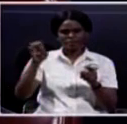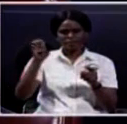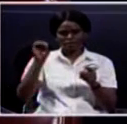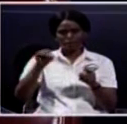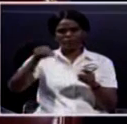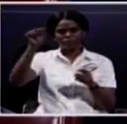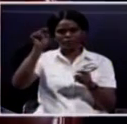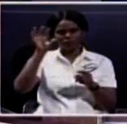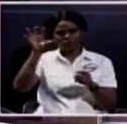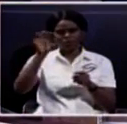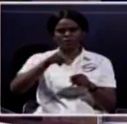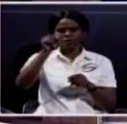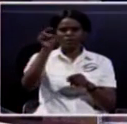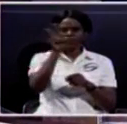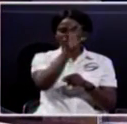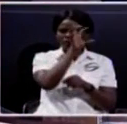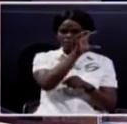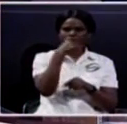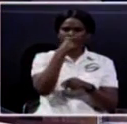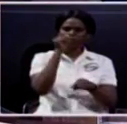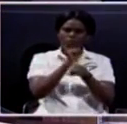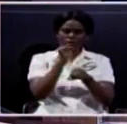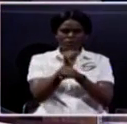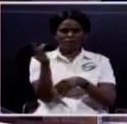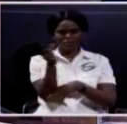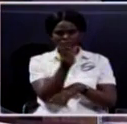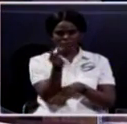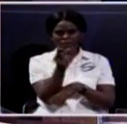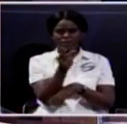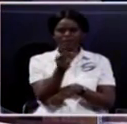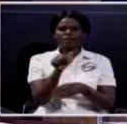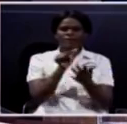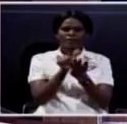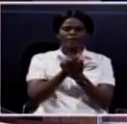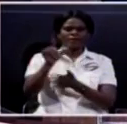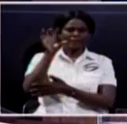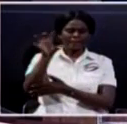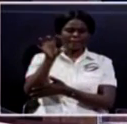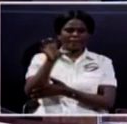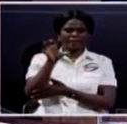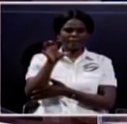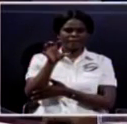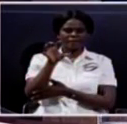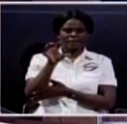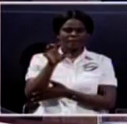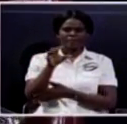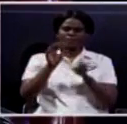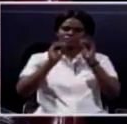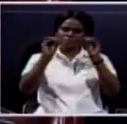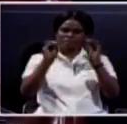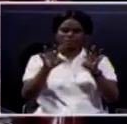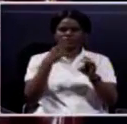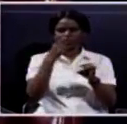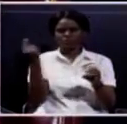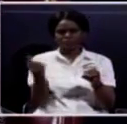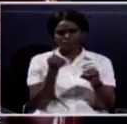the PO Northwestern Province who should collaborate with the PO in Lusaka Province. My friend, this teacher wants to come to your province.